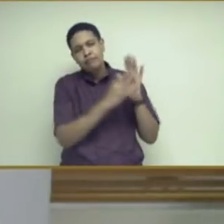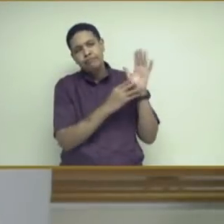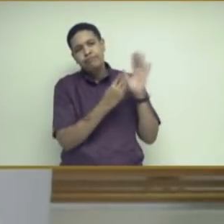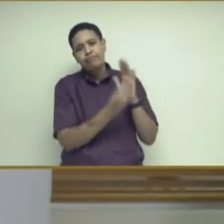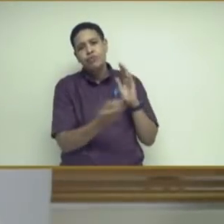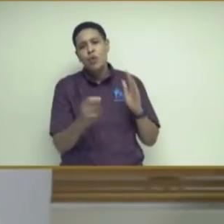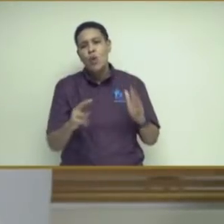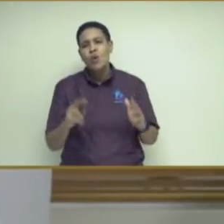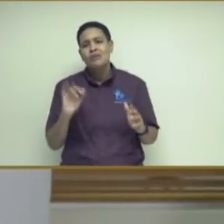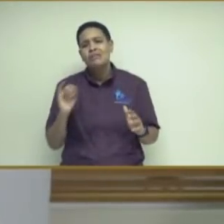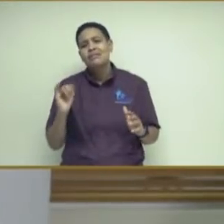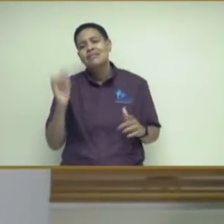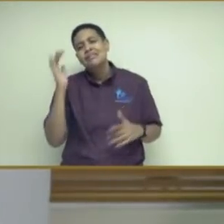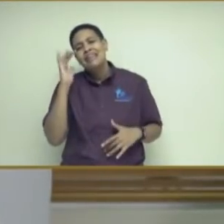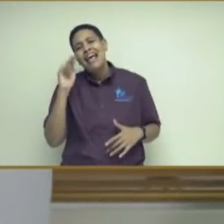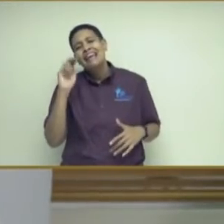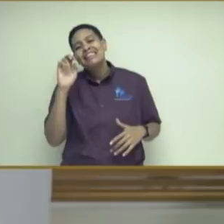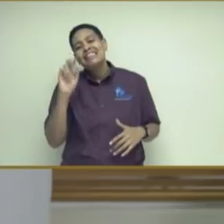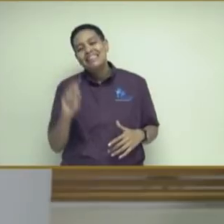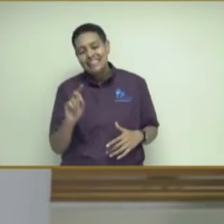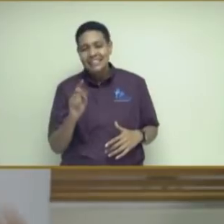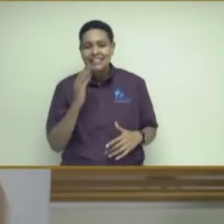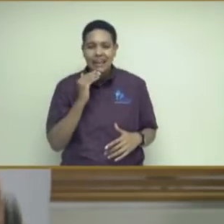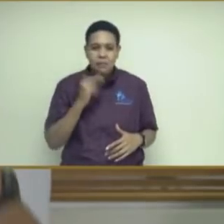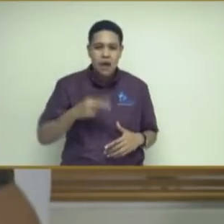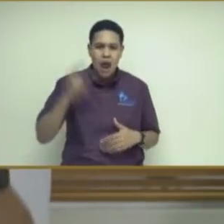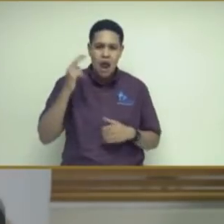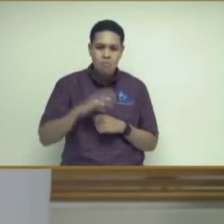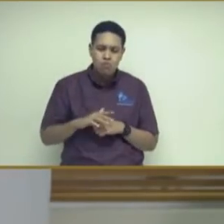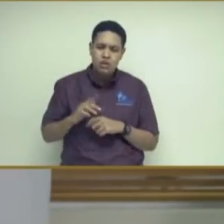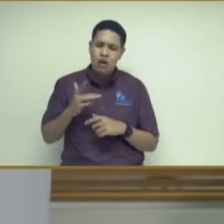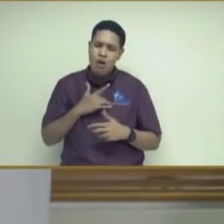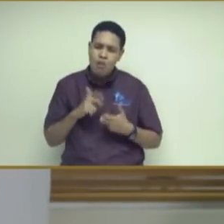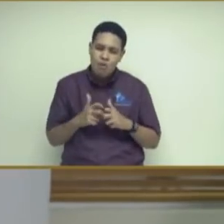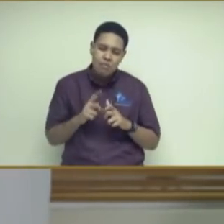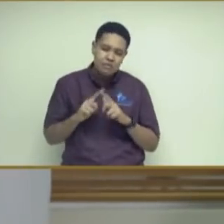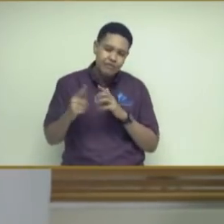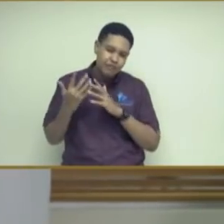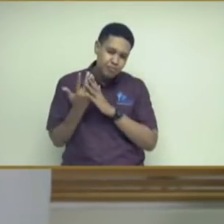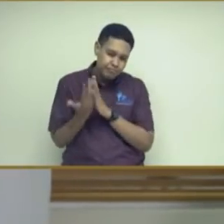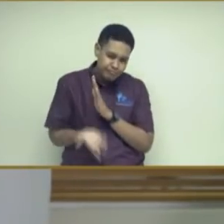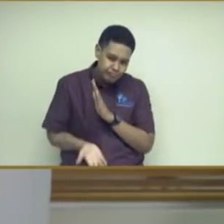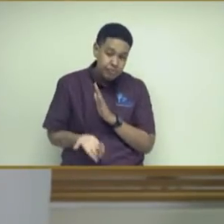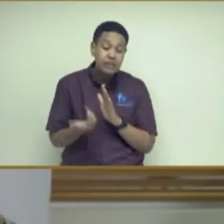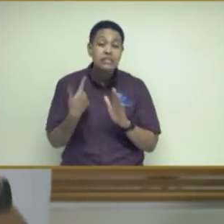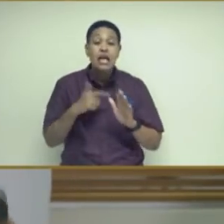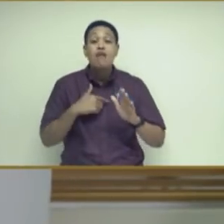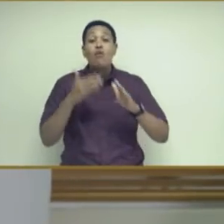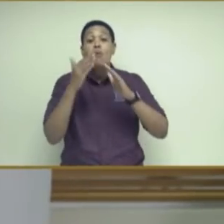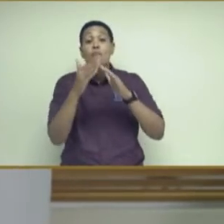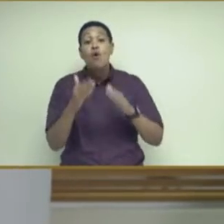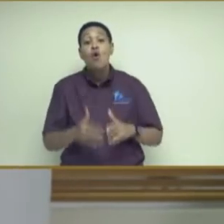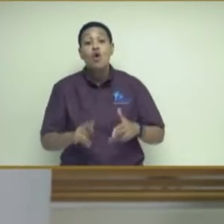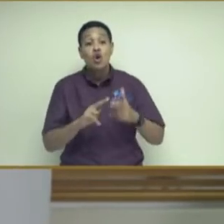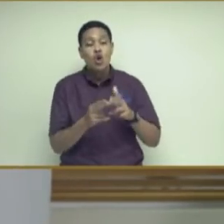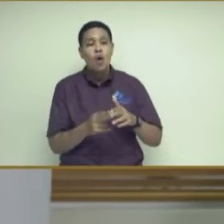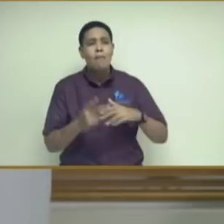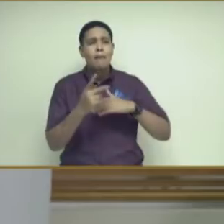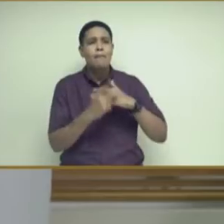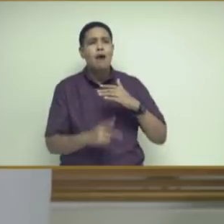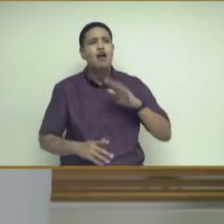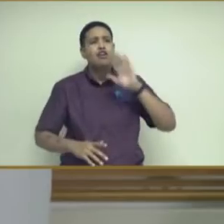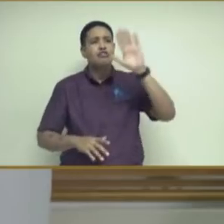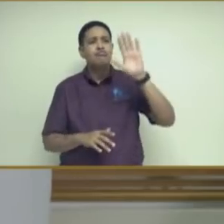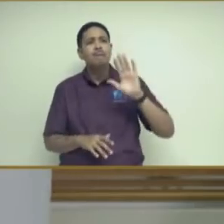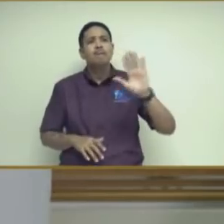chronic ailment, NCDs. And then we have broken out the numbers by parishes, so